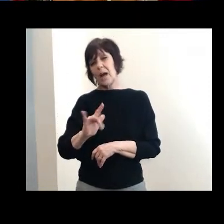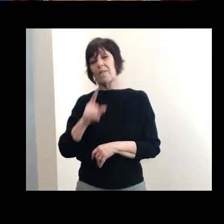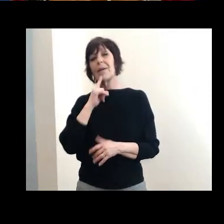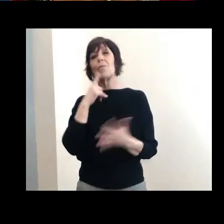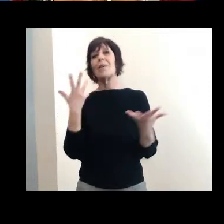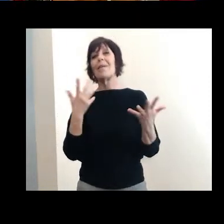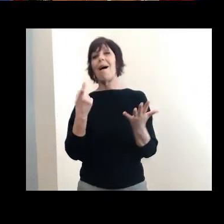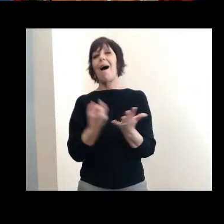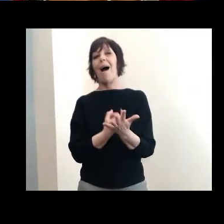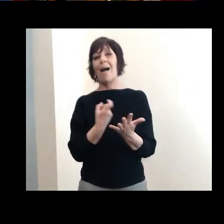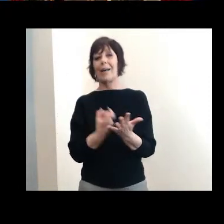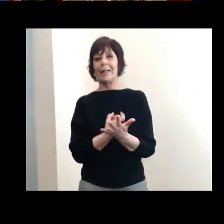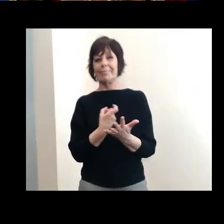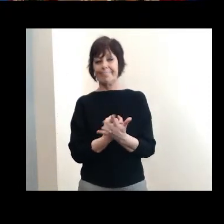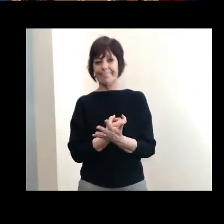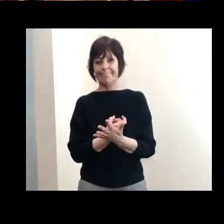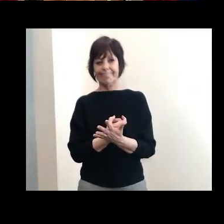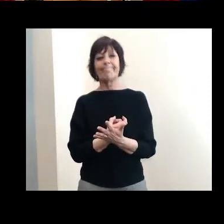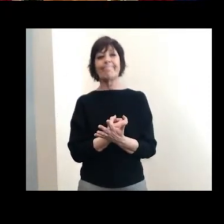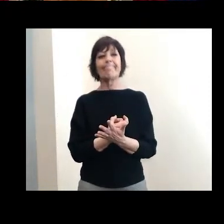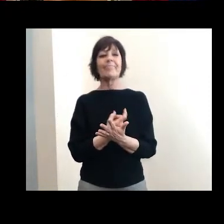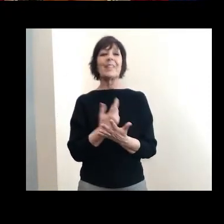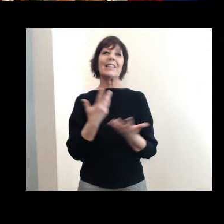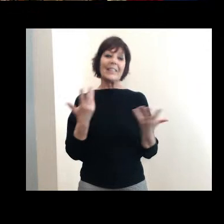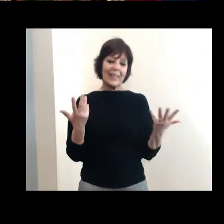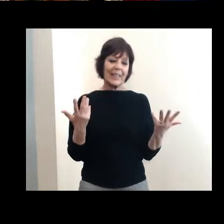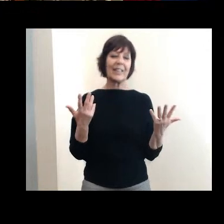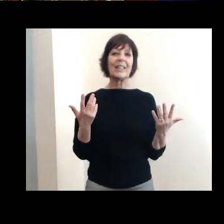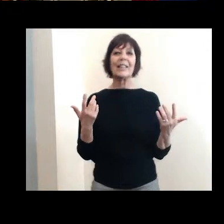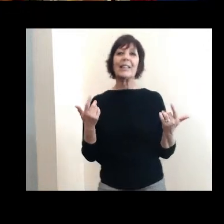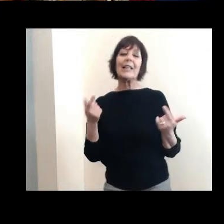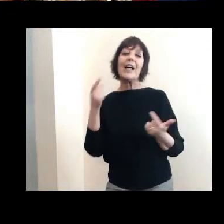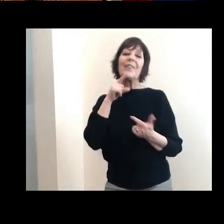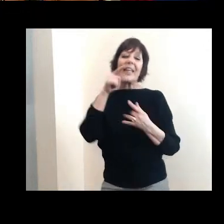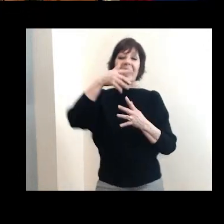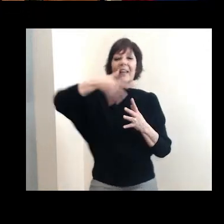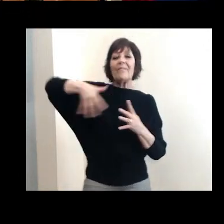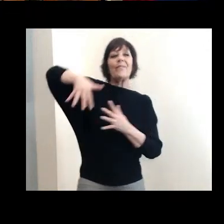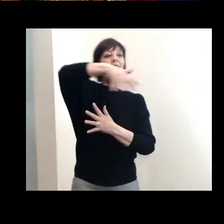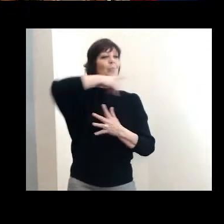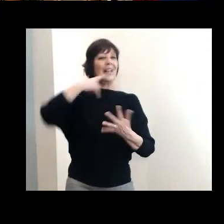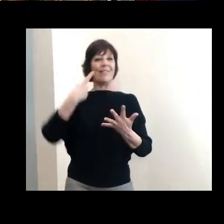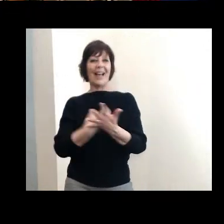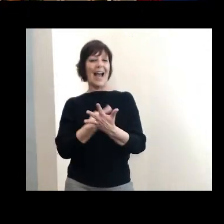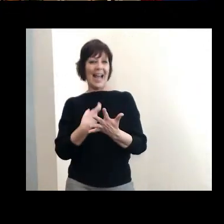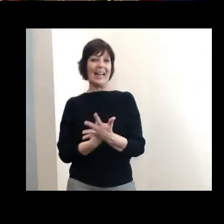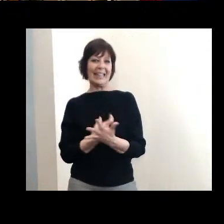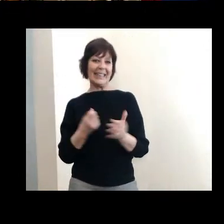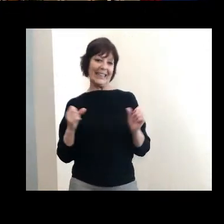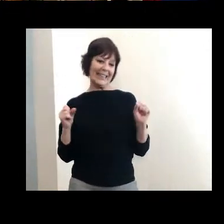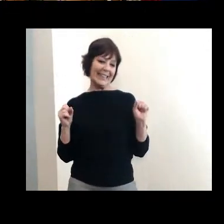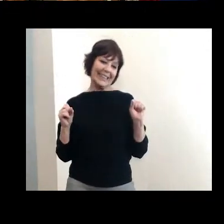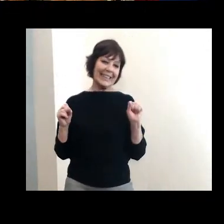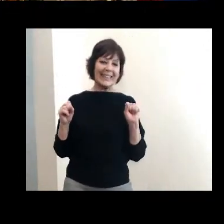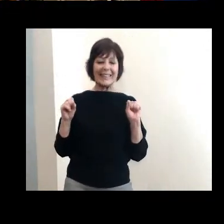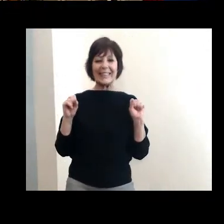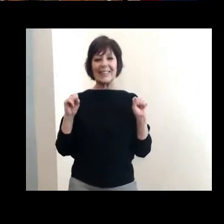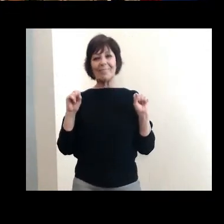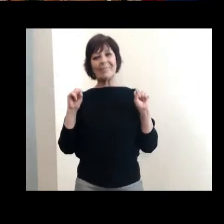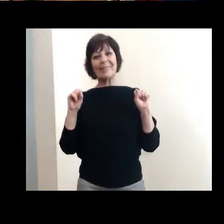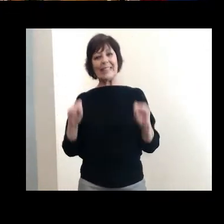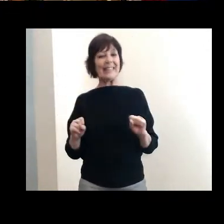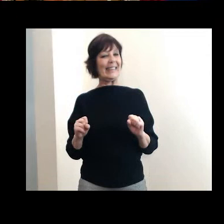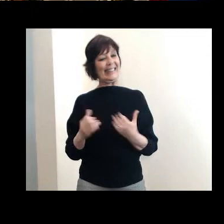hockey teams. So we know that for biological reasons, the environment of the hockey is really conducive